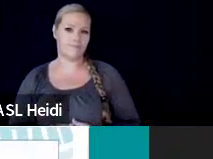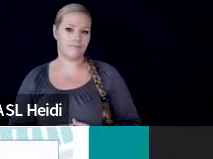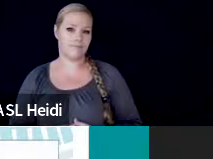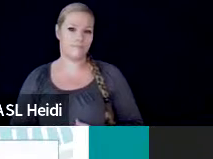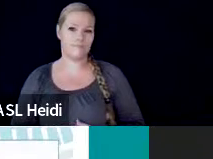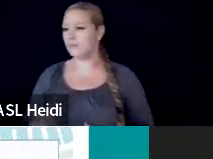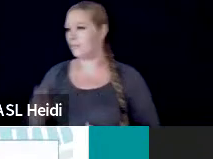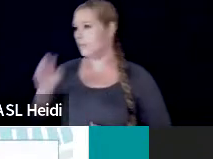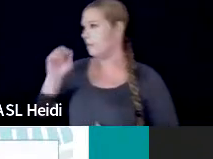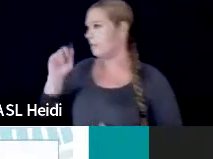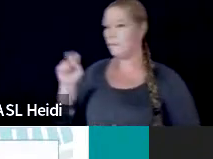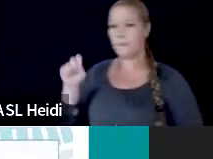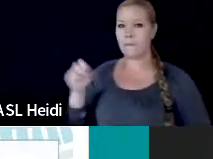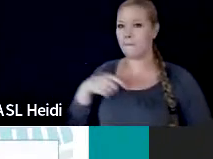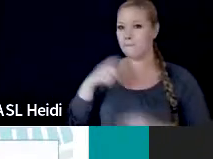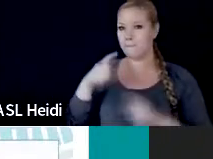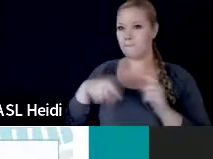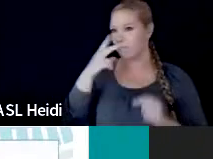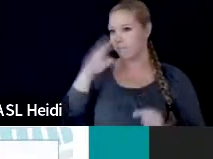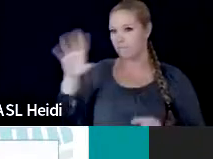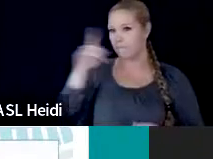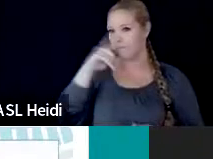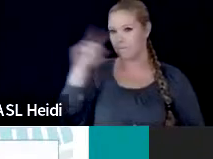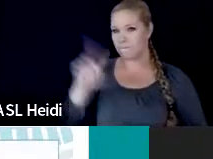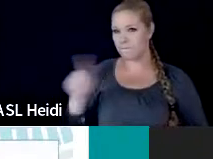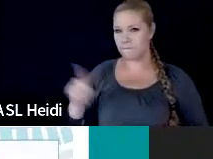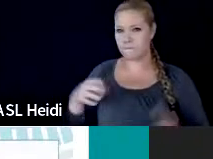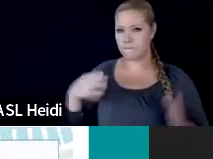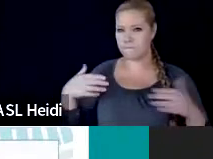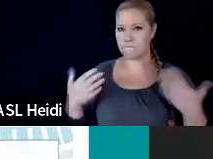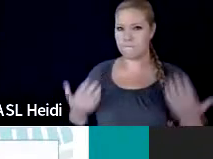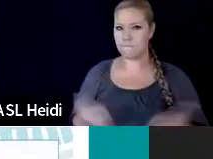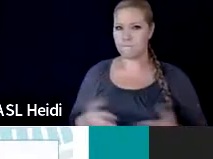Because we can't see your cursor yet.